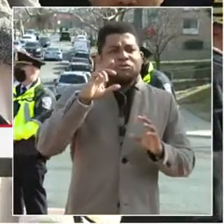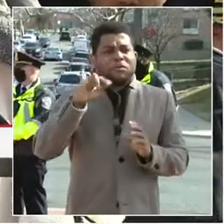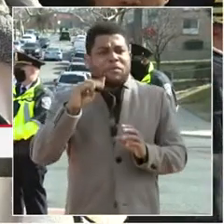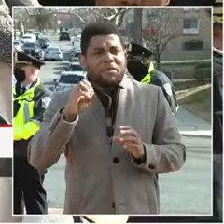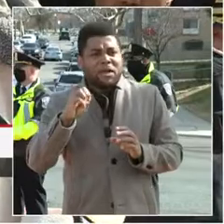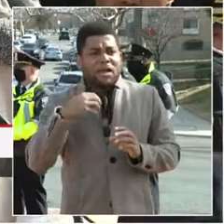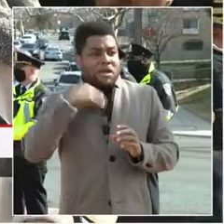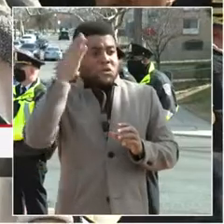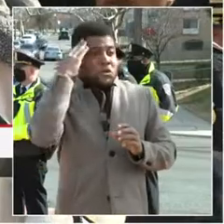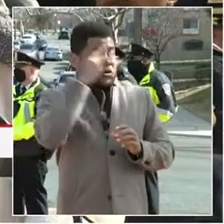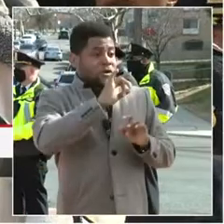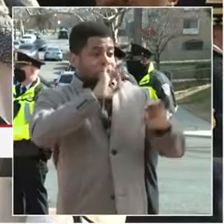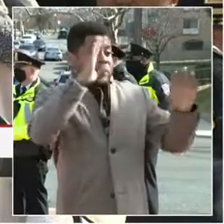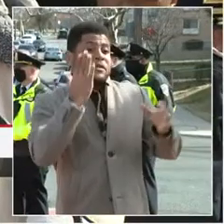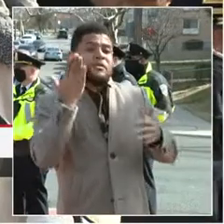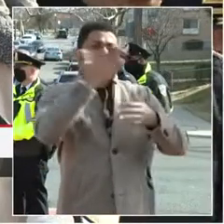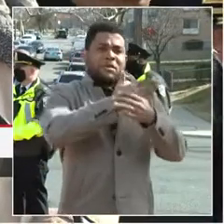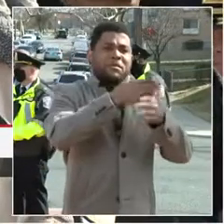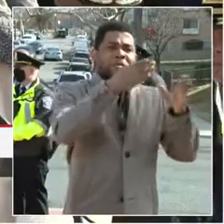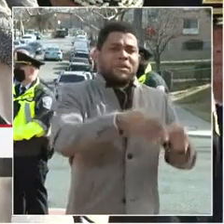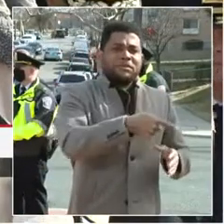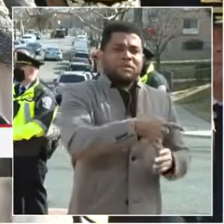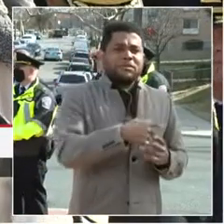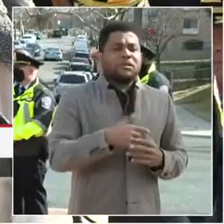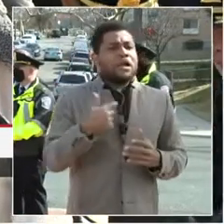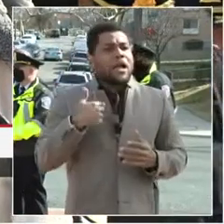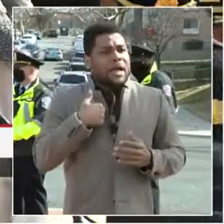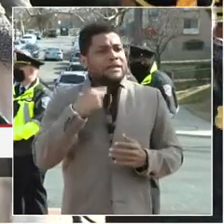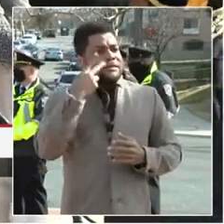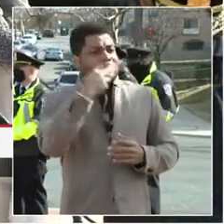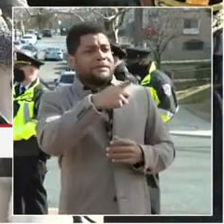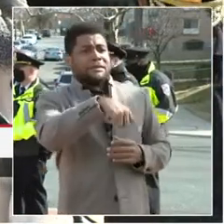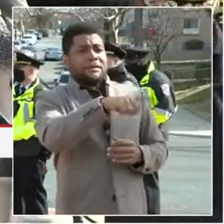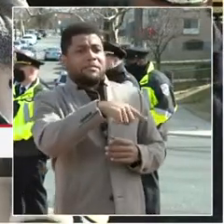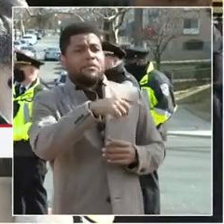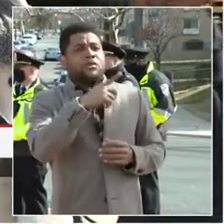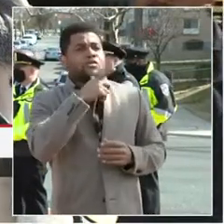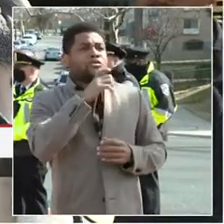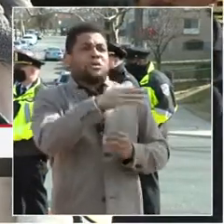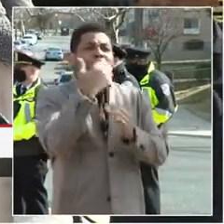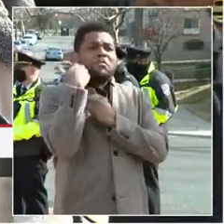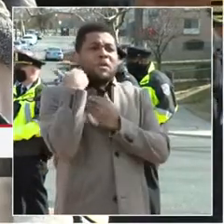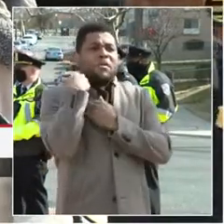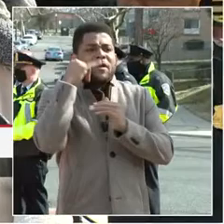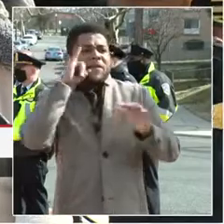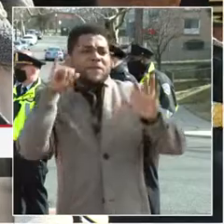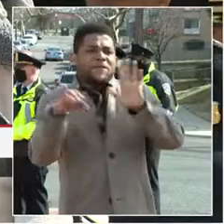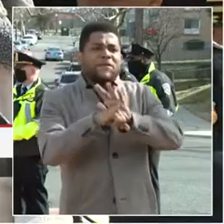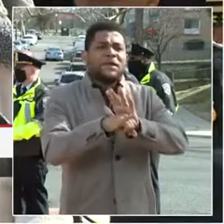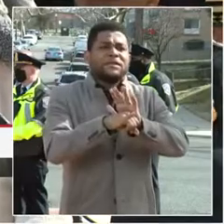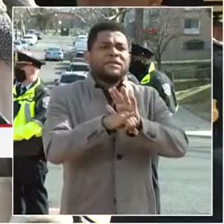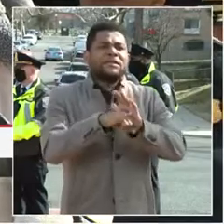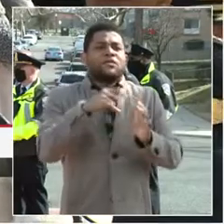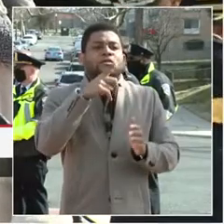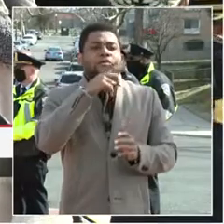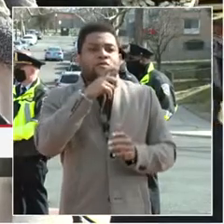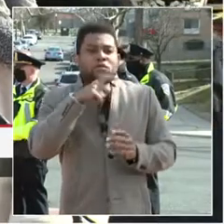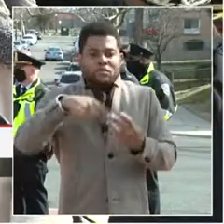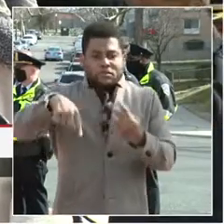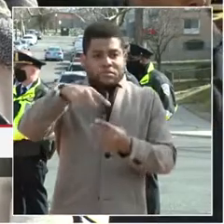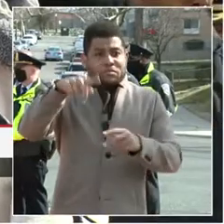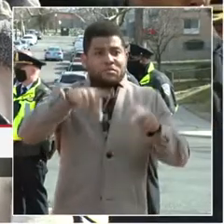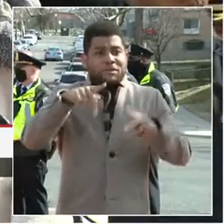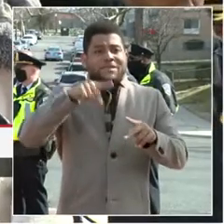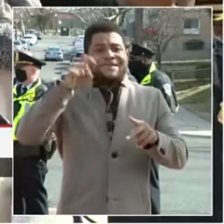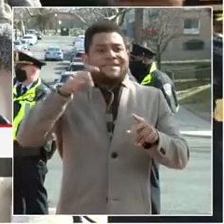them as the bridge to service delivery. And so their job is to identify the focused people that we know need supports